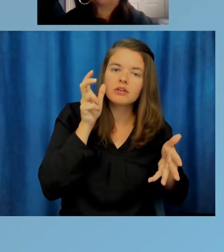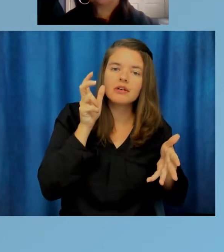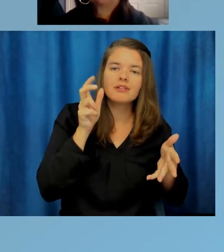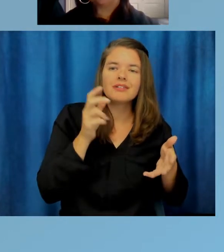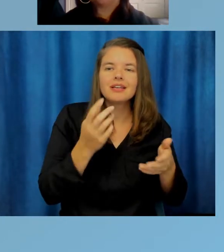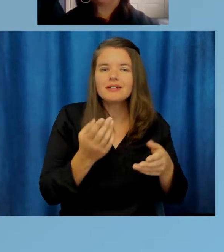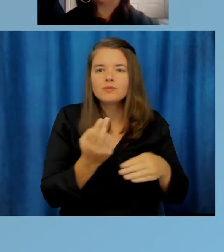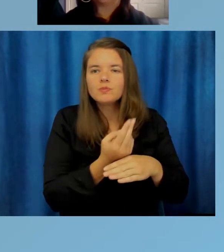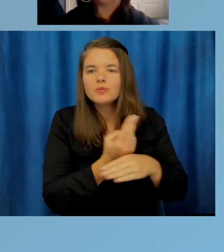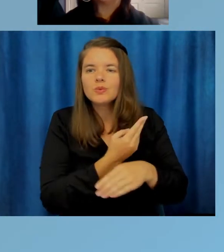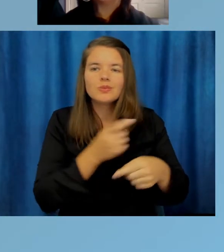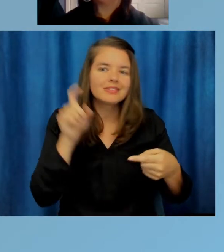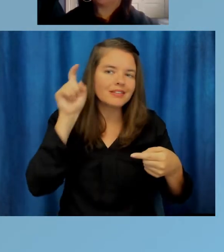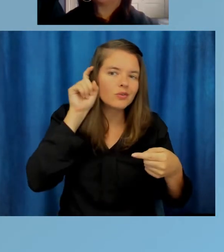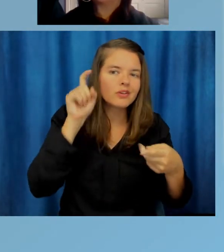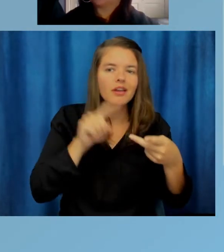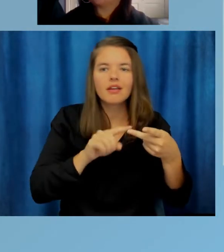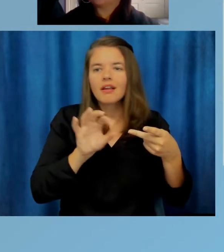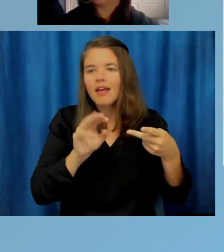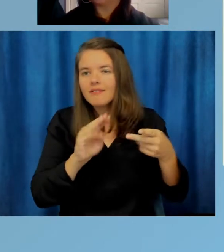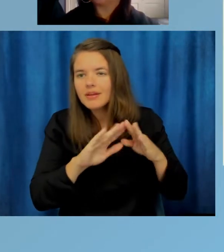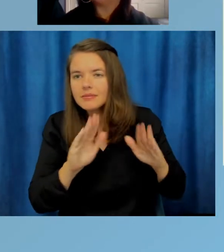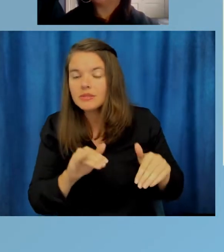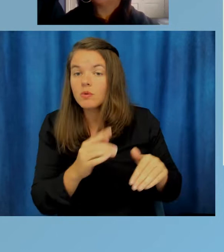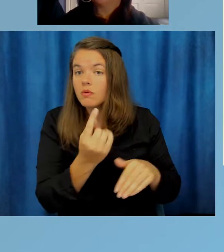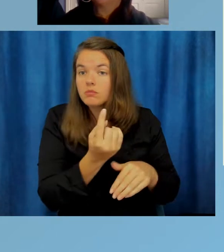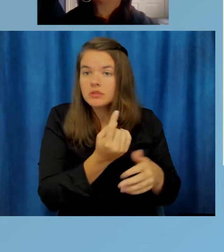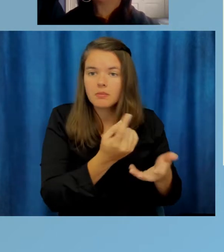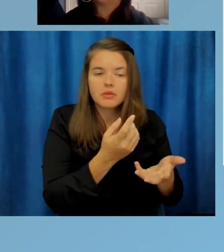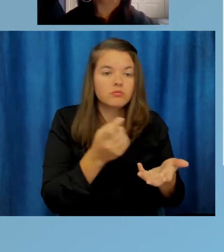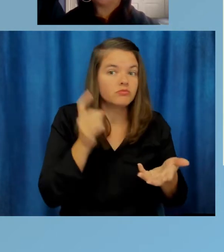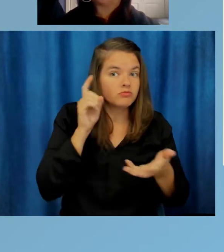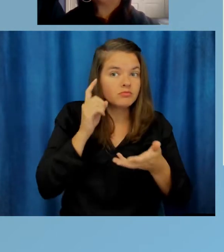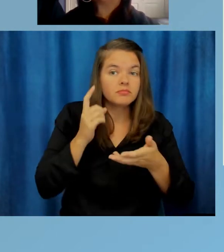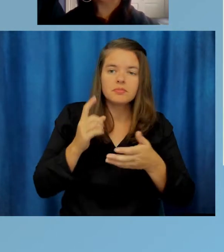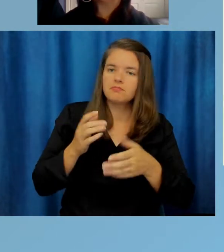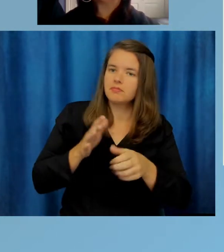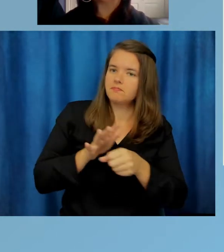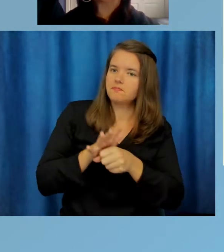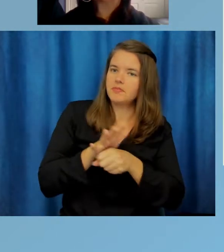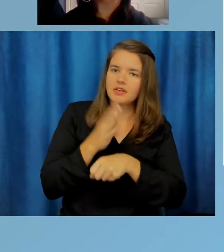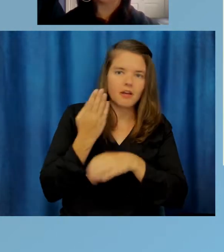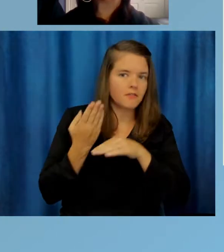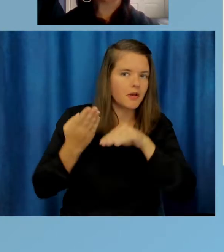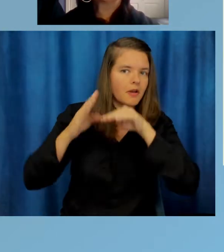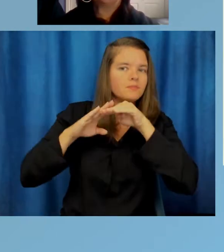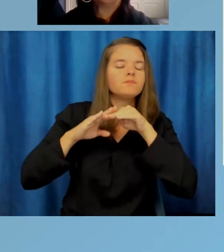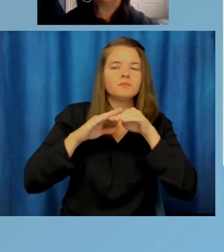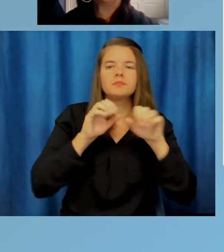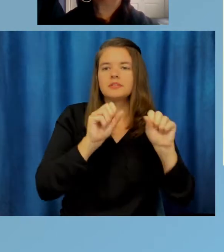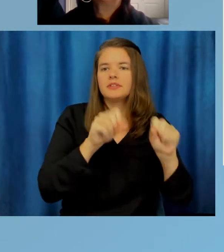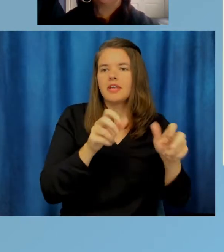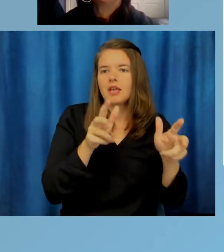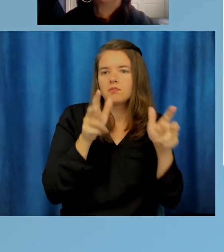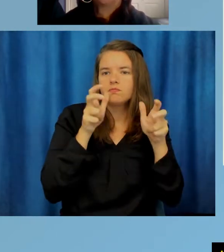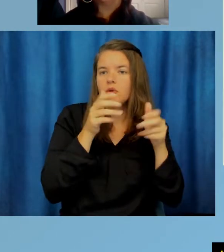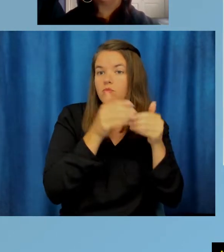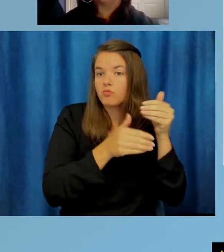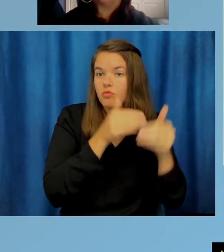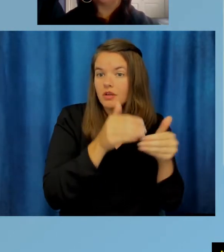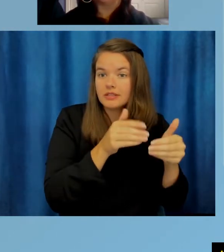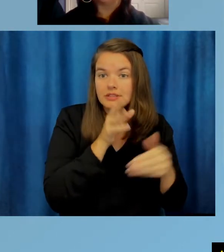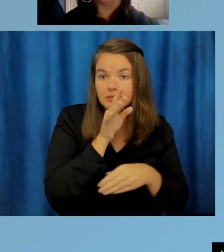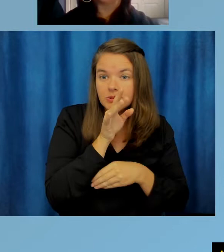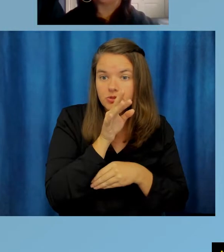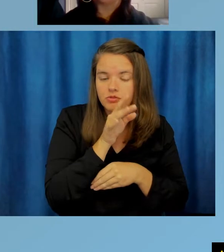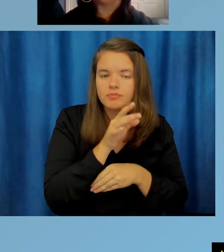an auditory device, such as a hearing aid or FM system, provides adequate assistance to process speech. The